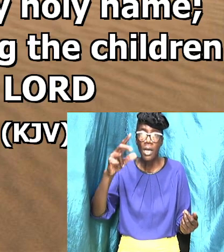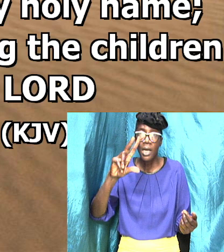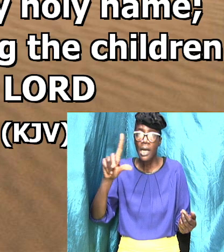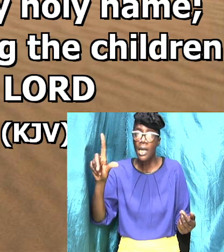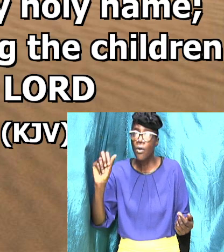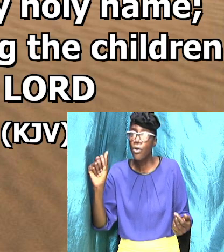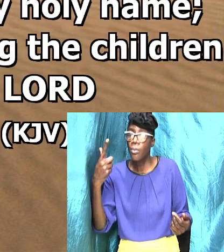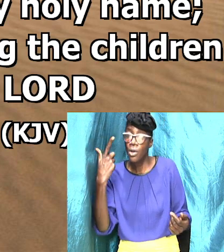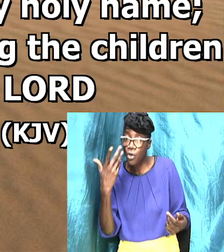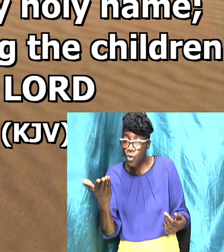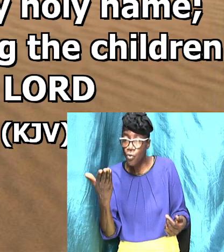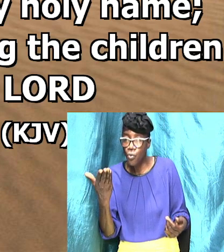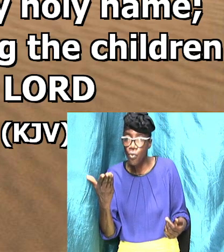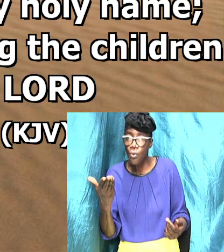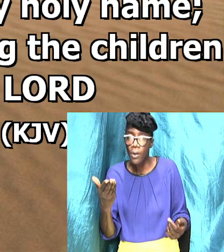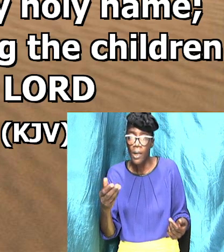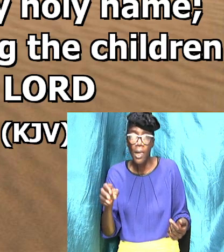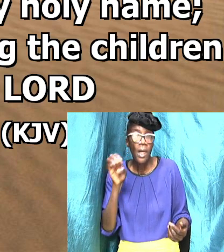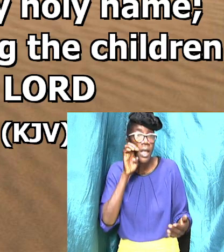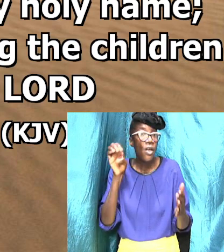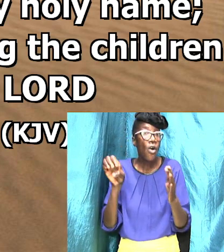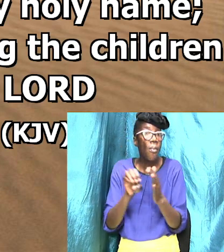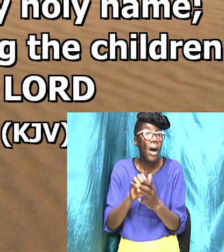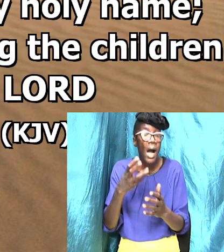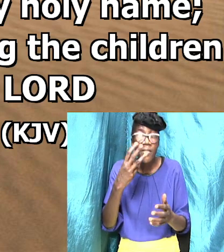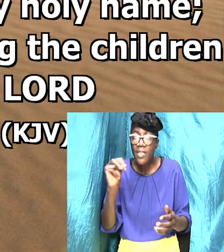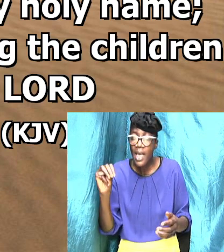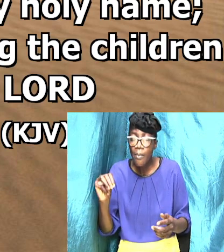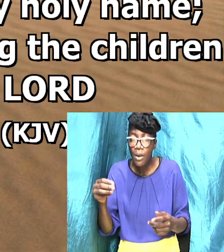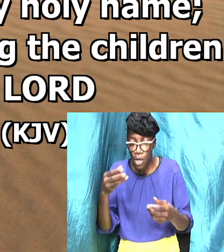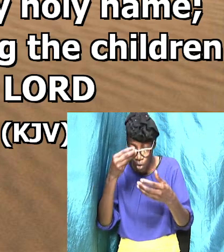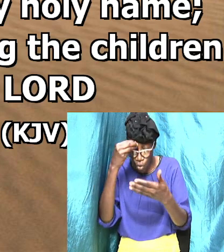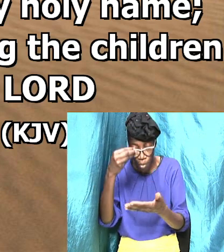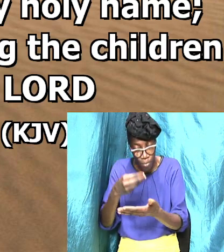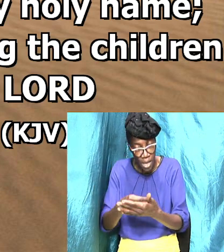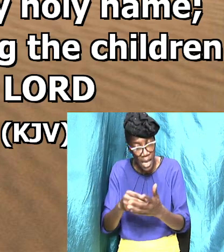he commanded us to obey his word.